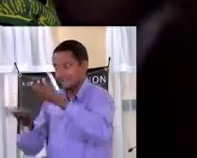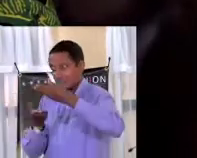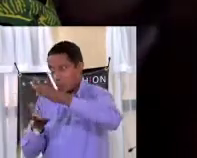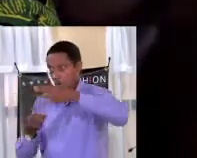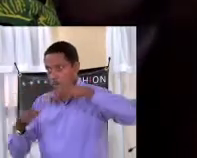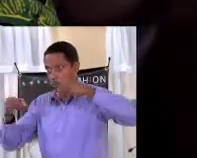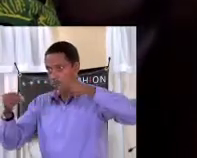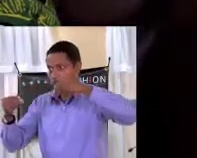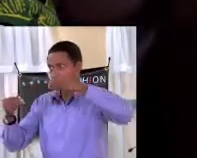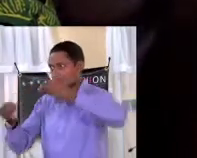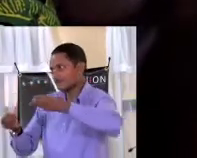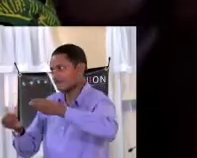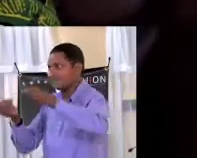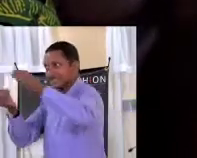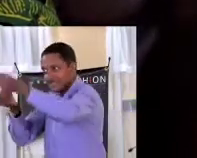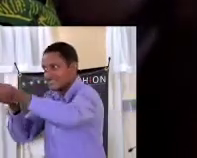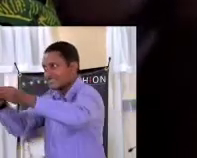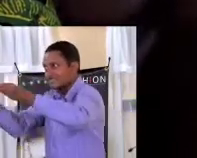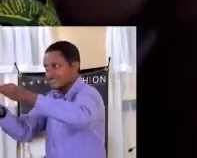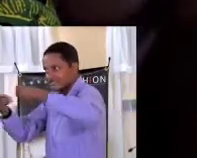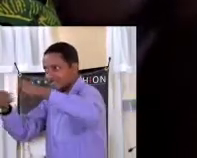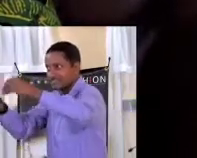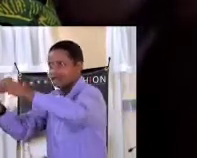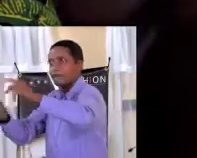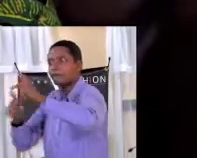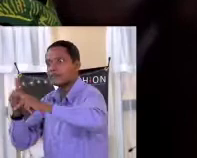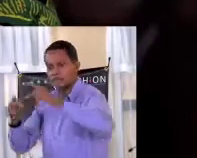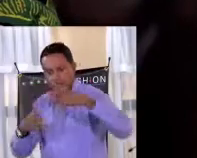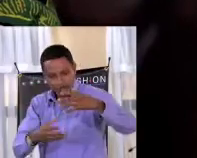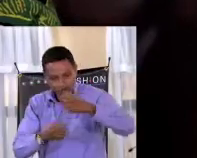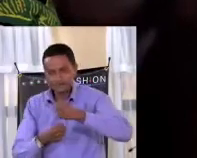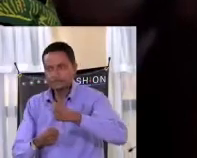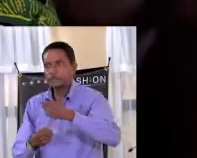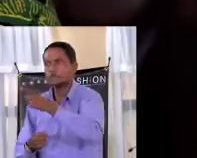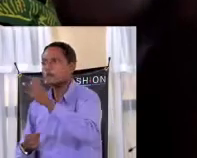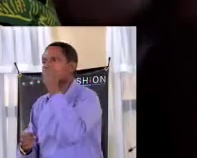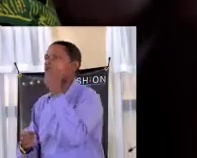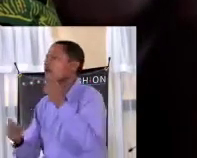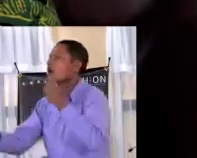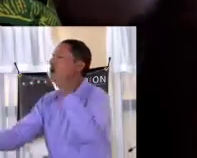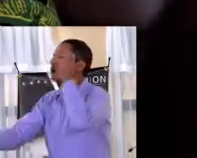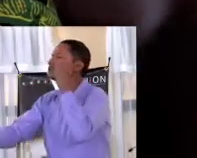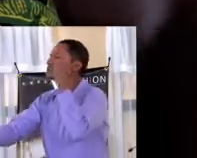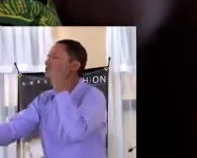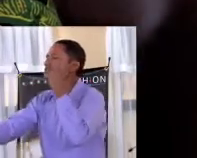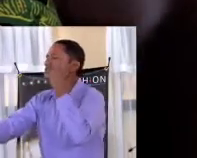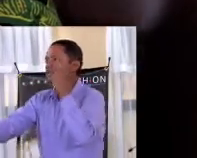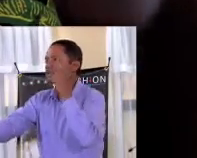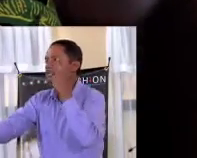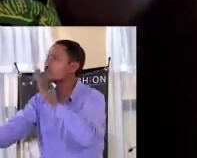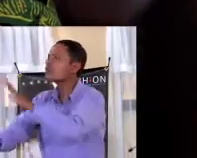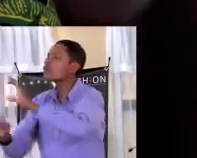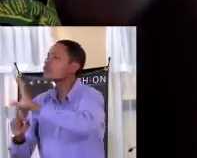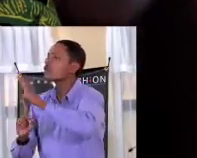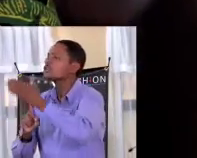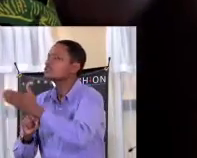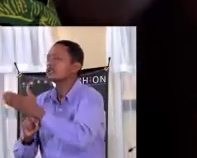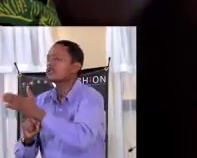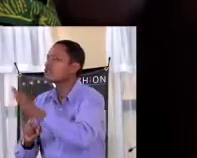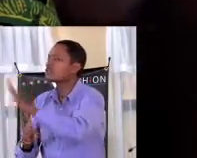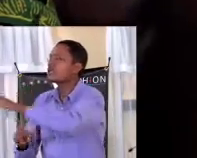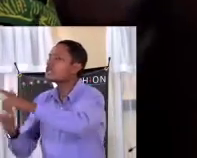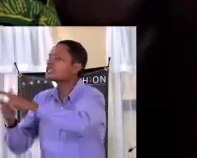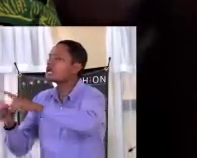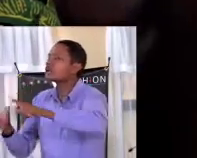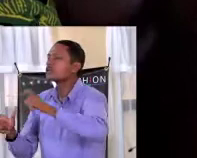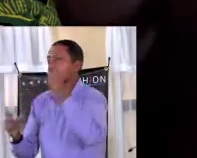consumer. So it's imperative that you understand your buyer, their culture, the languages that they understand, not just